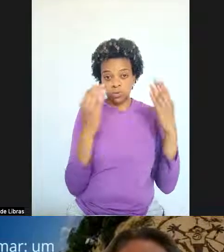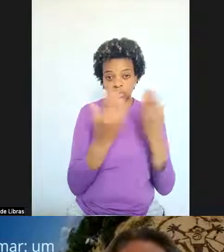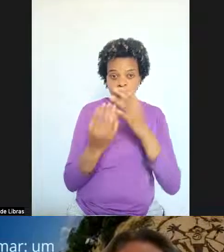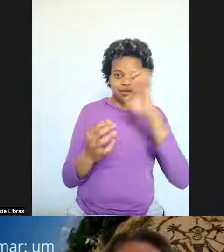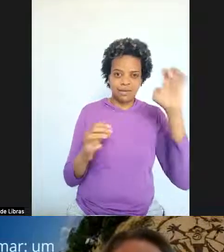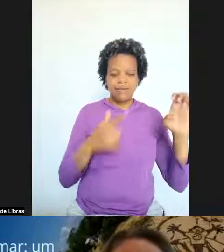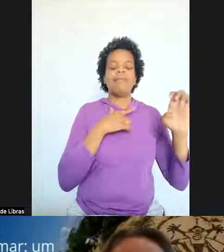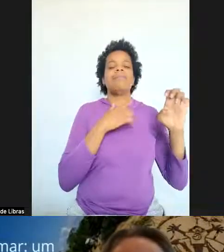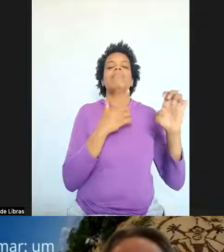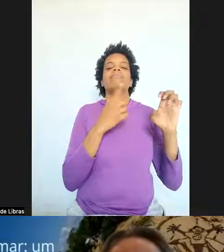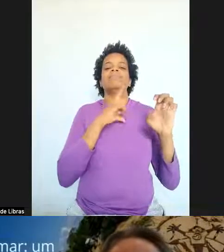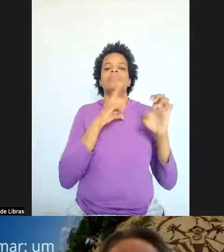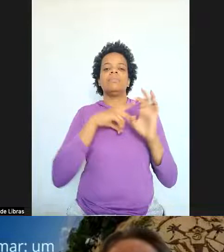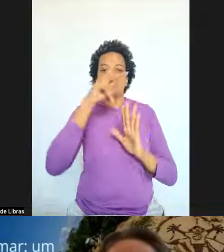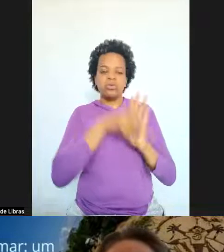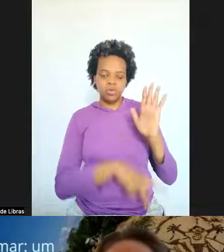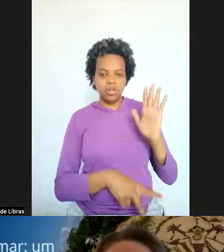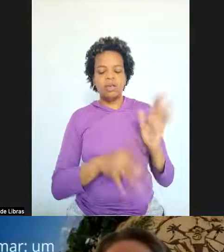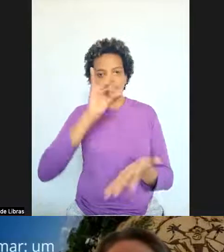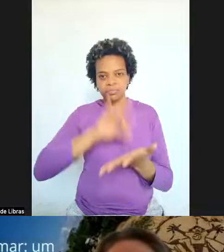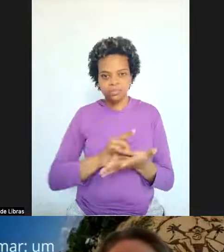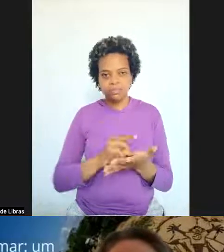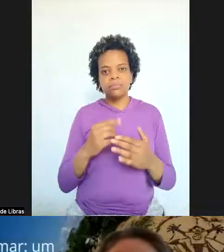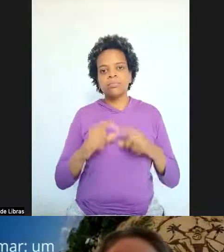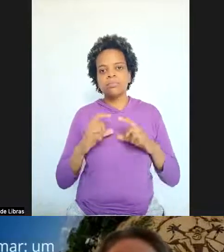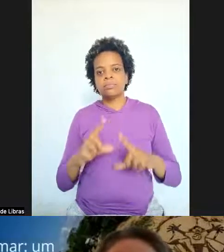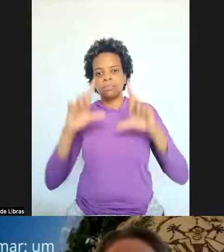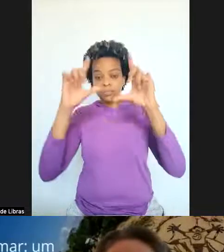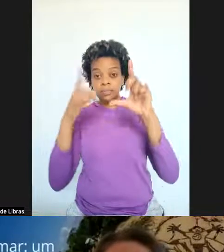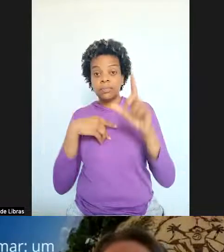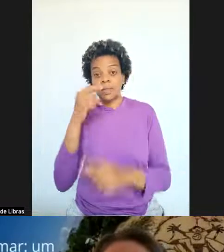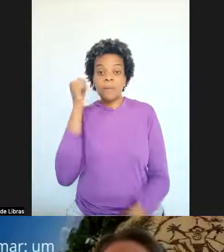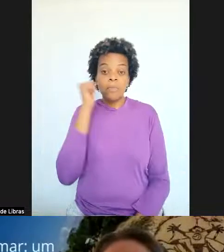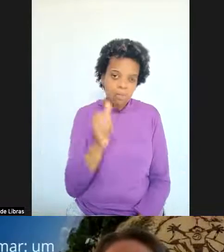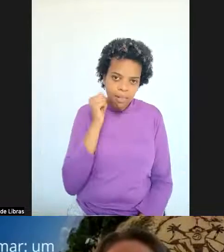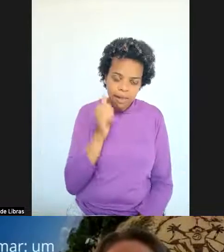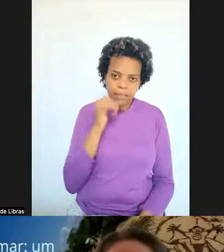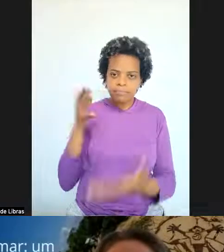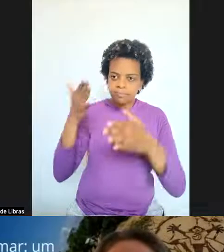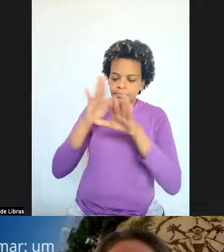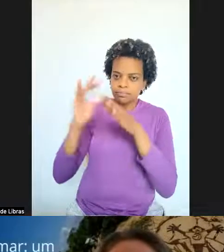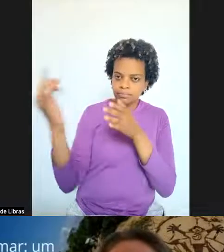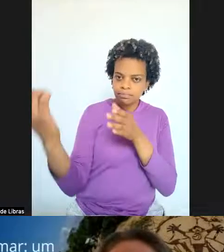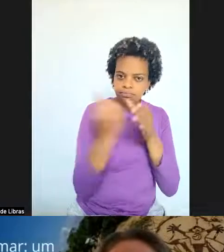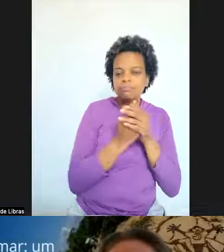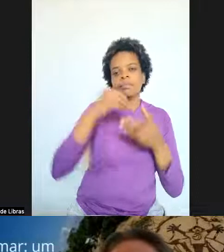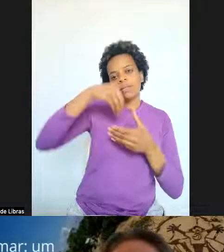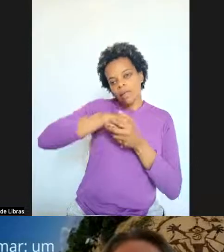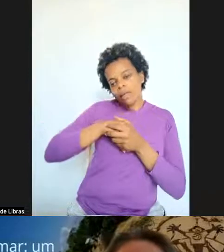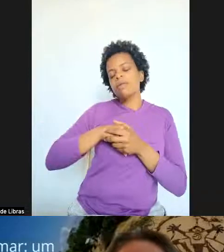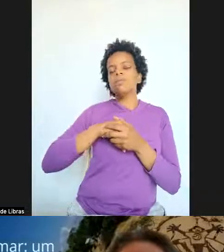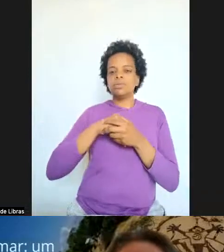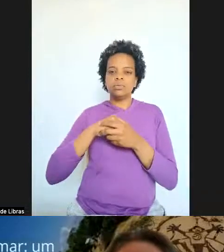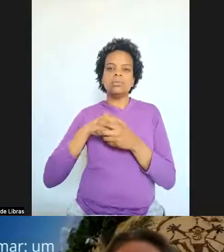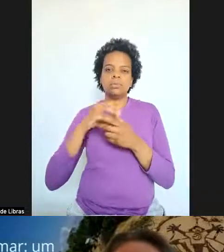left picture, you see the project in the indigenous community. On top, you'll see inclusion of women in